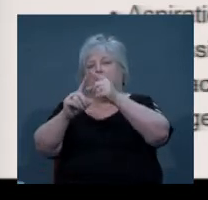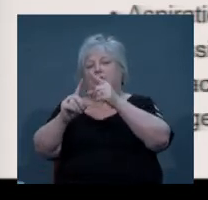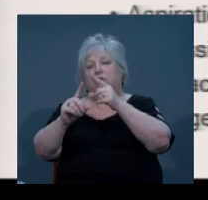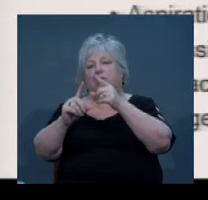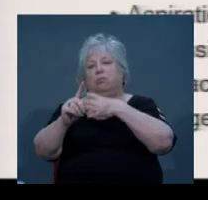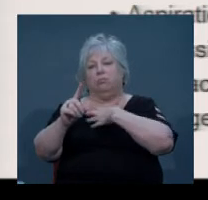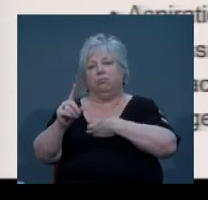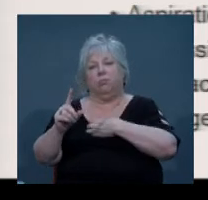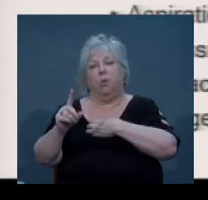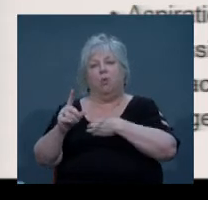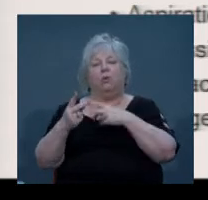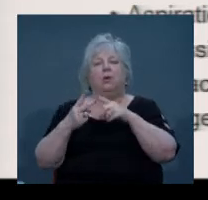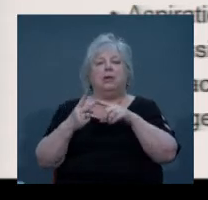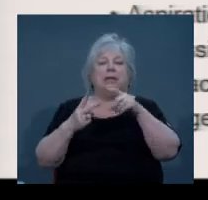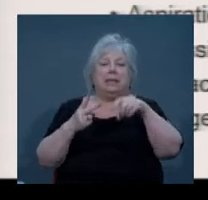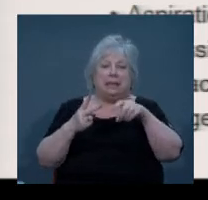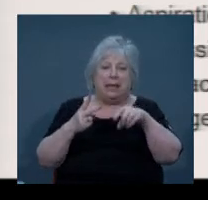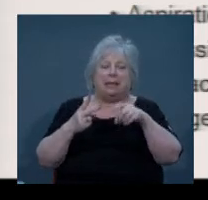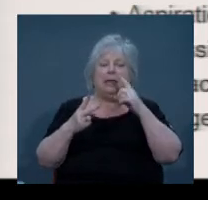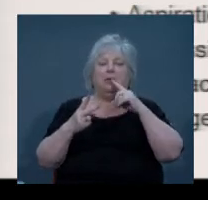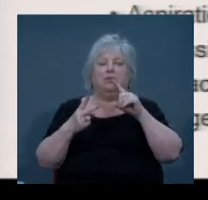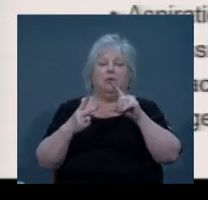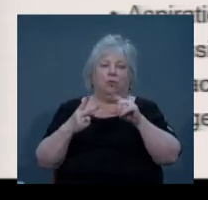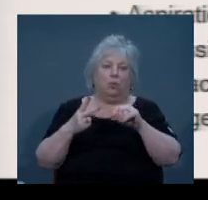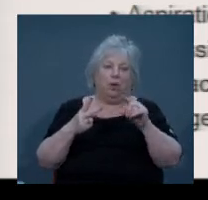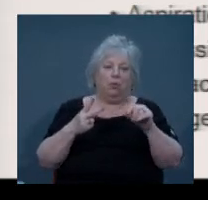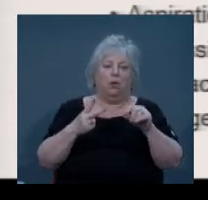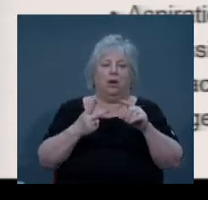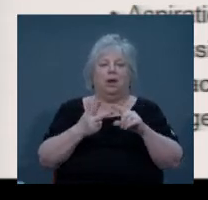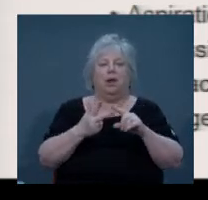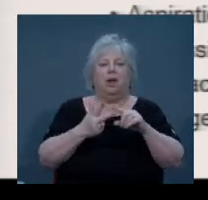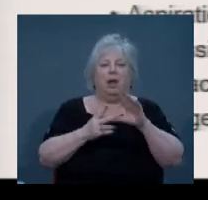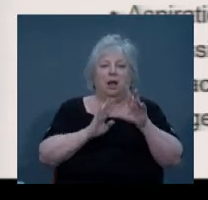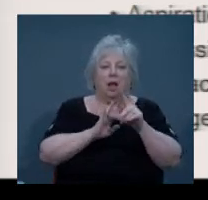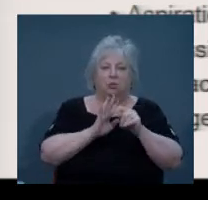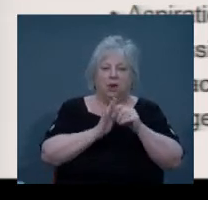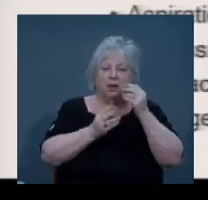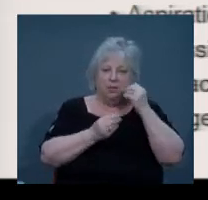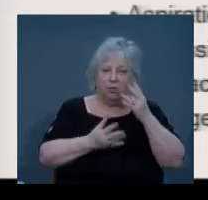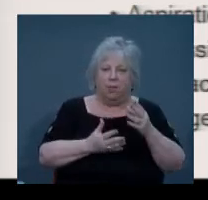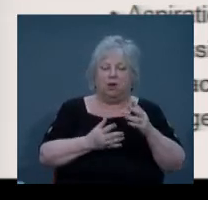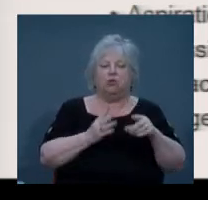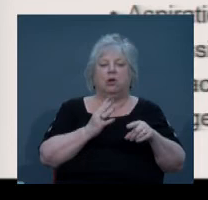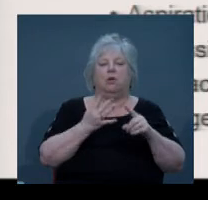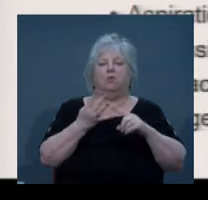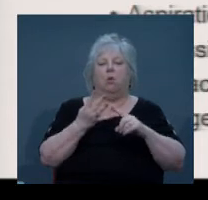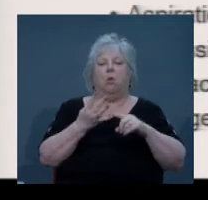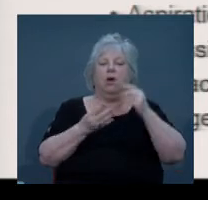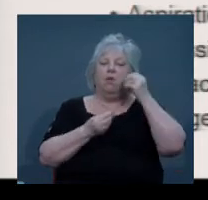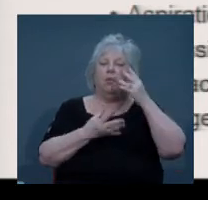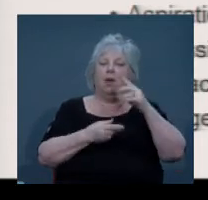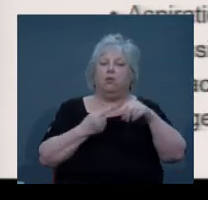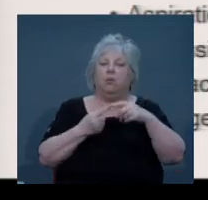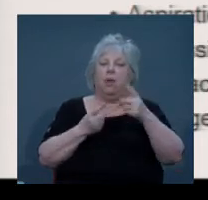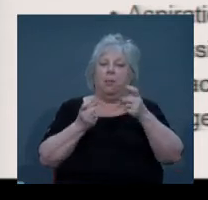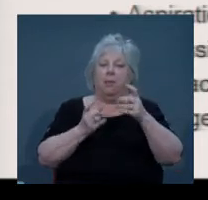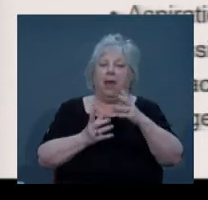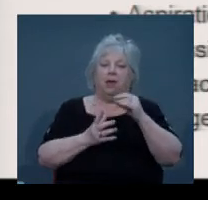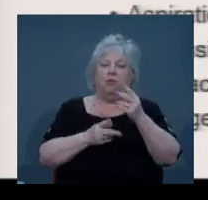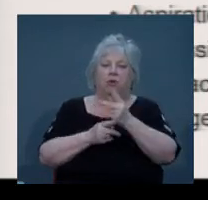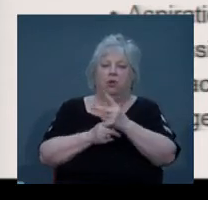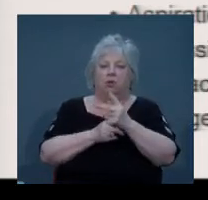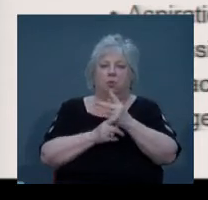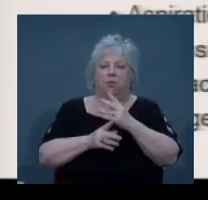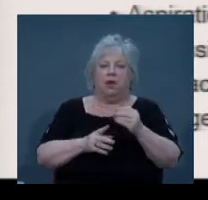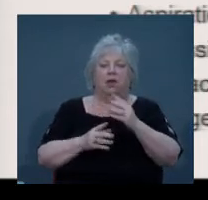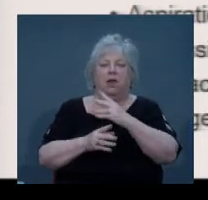goals, necessities for 2020, contract information, and then also information about managers and supervisors, the